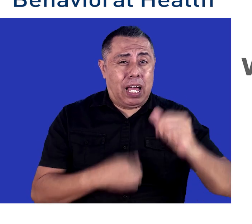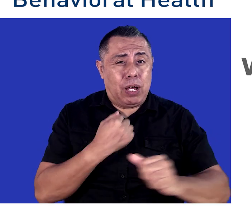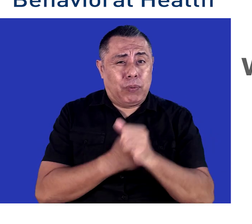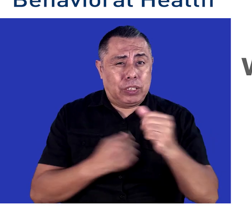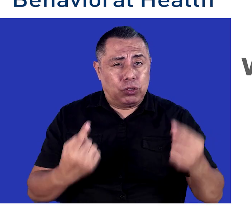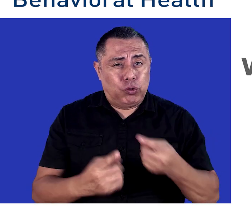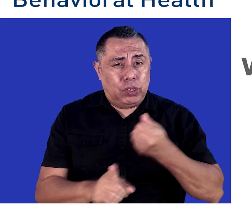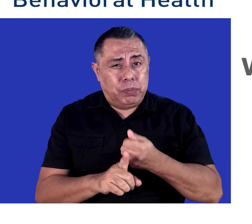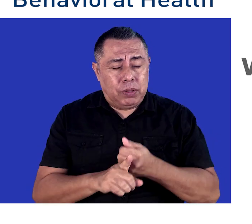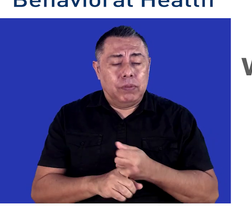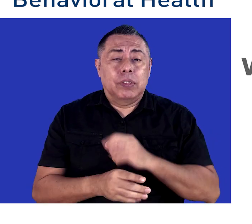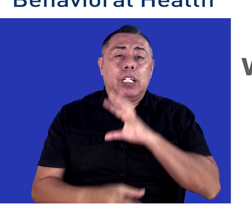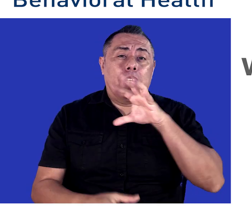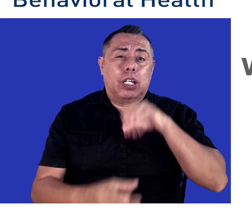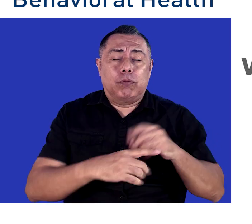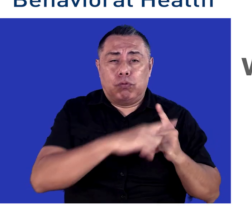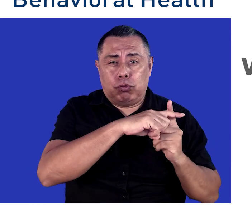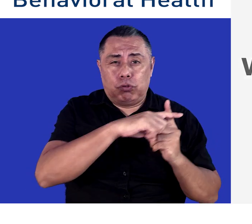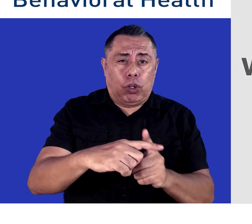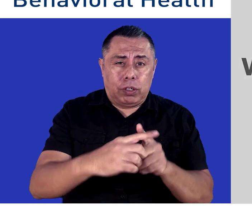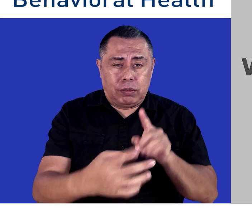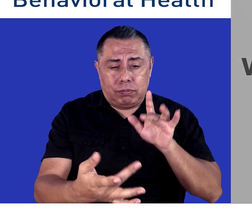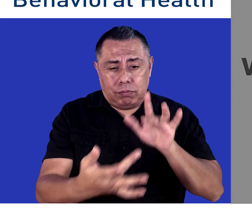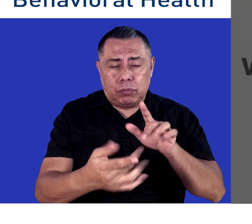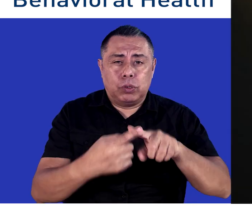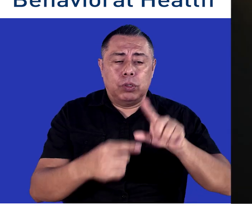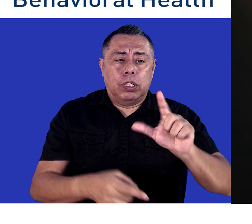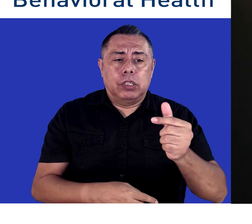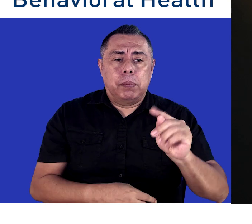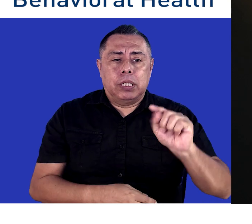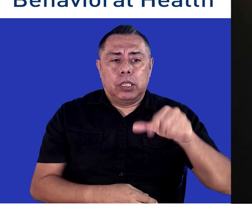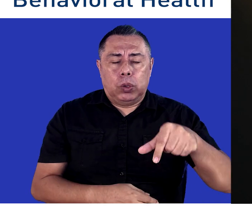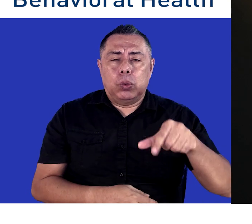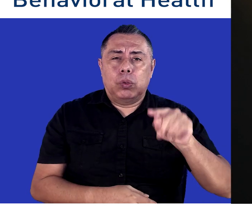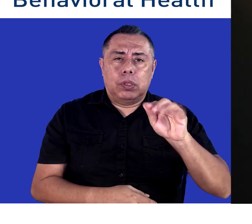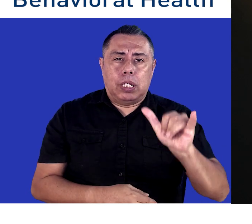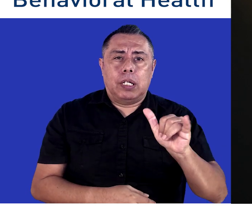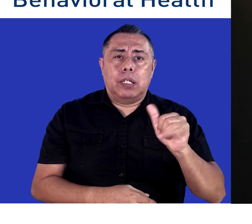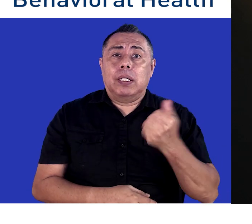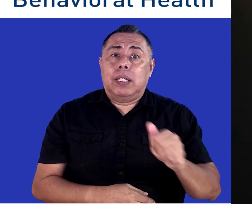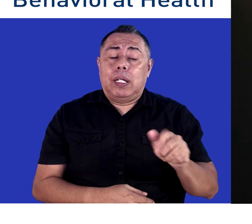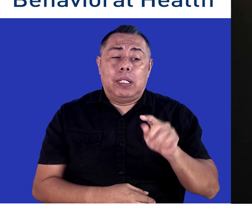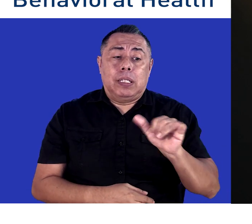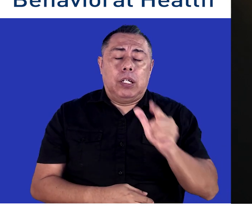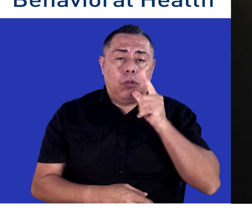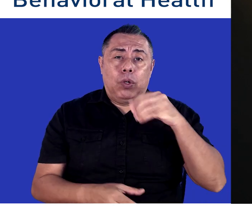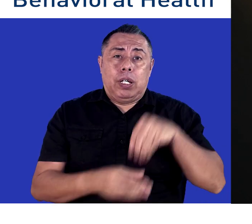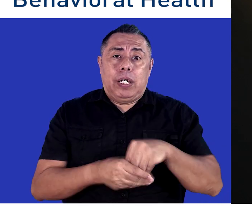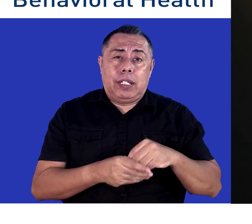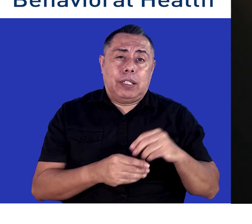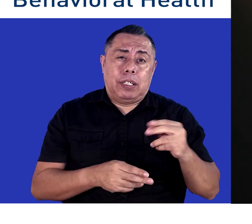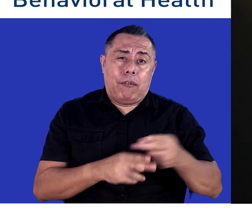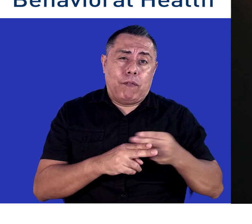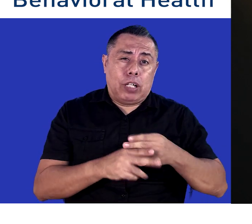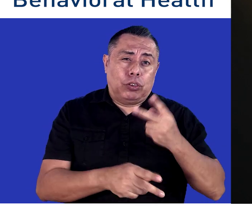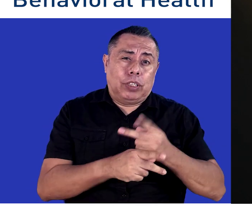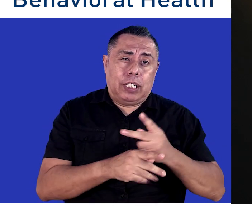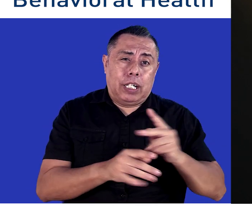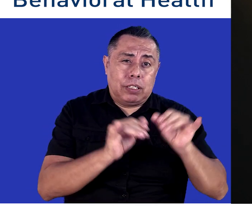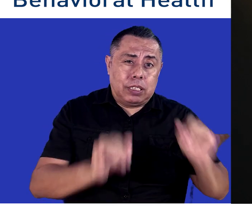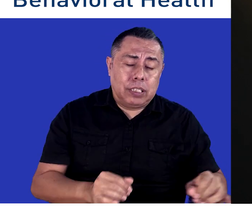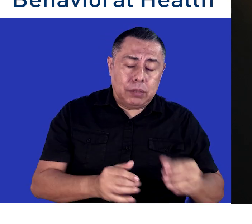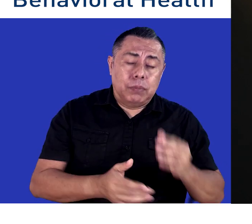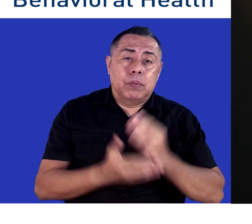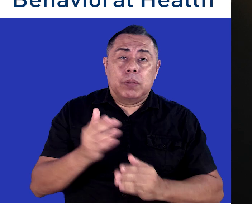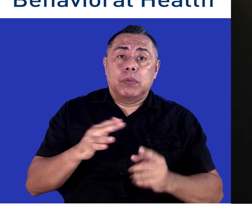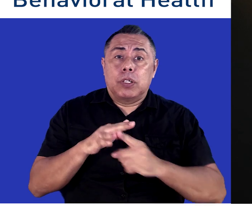to 25, at highest risk of self-harm. This includes targeted outreach for LGBTQ TAY in or